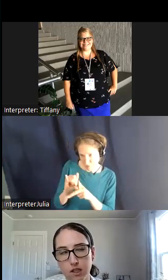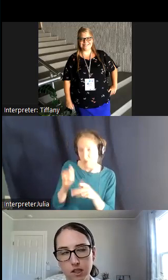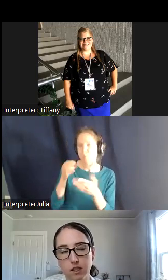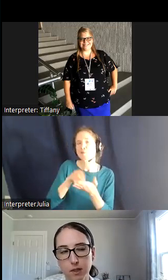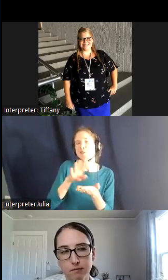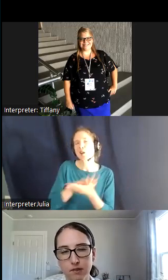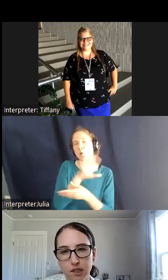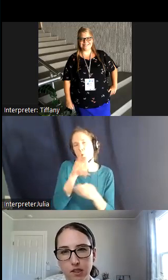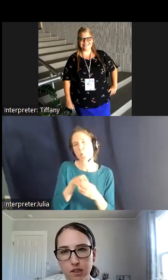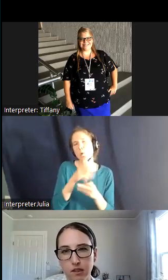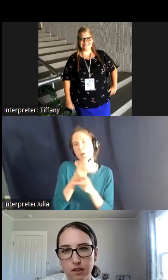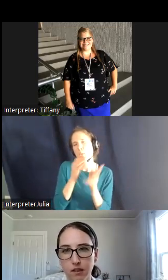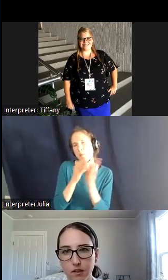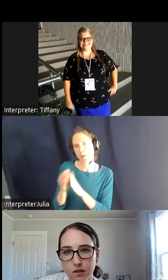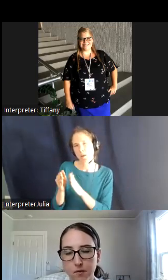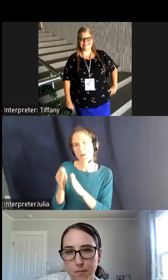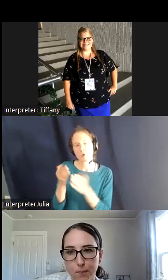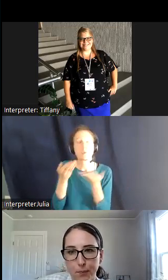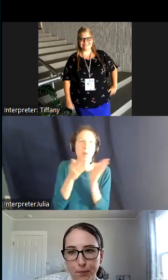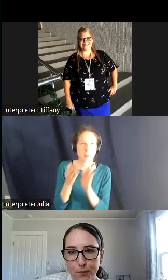service plans, excuse me.